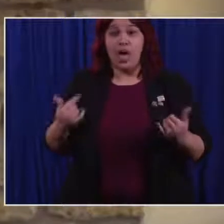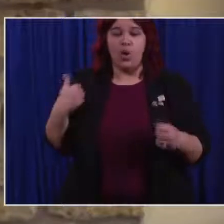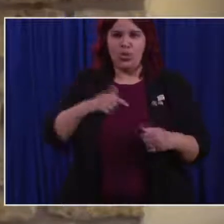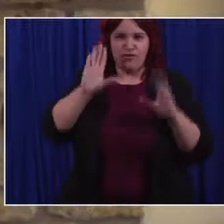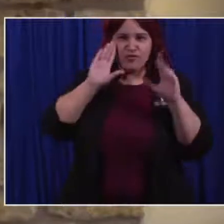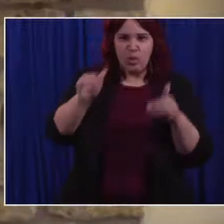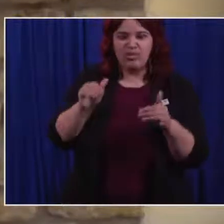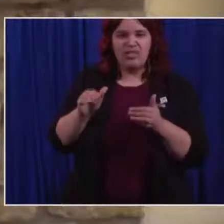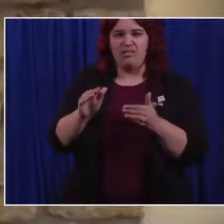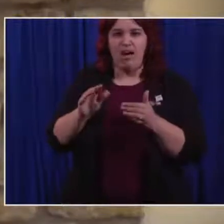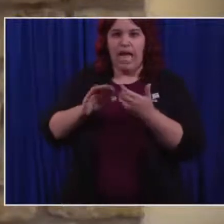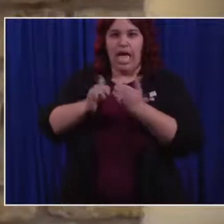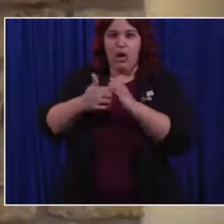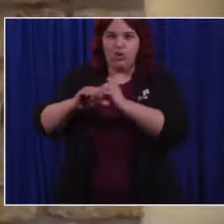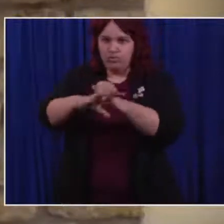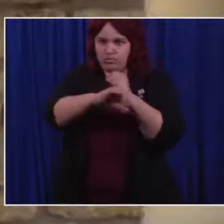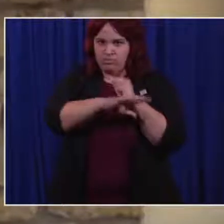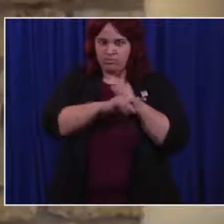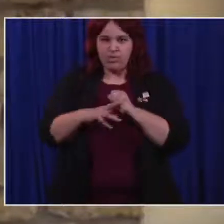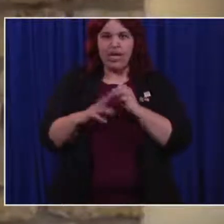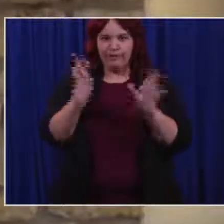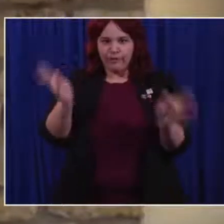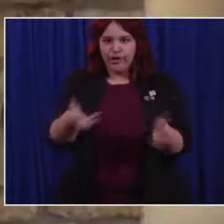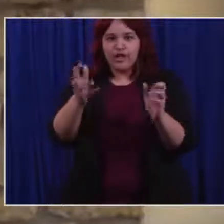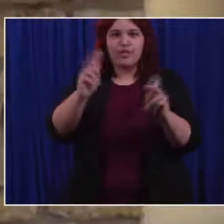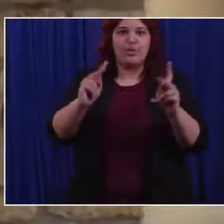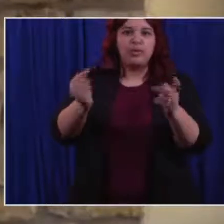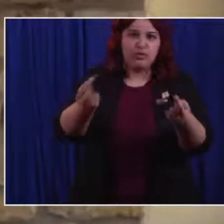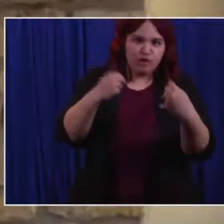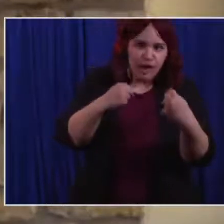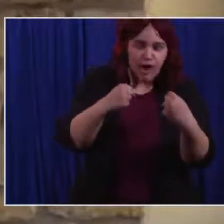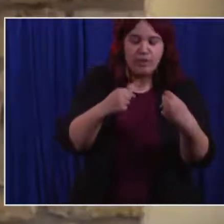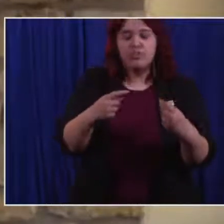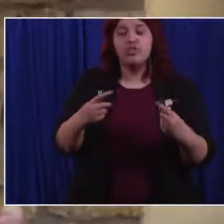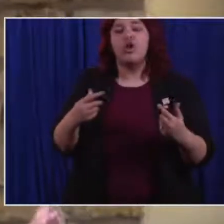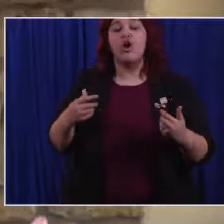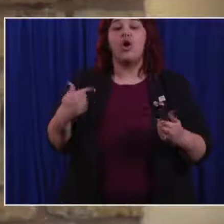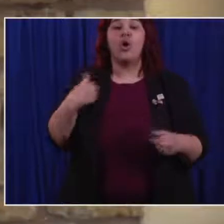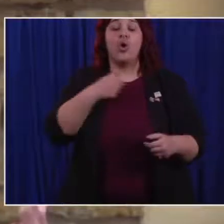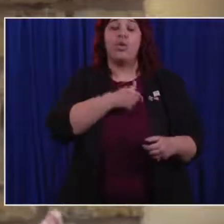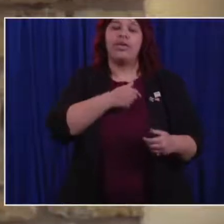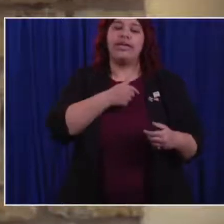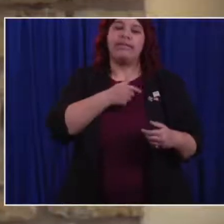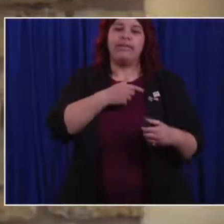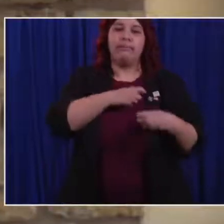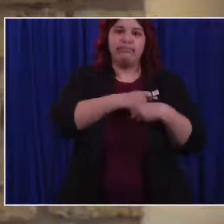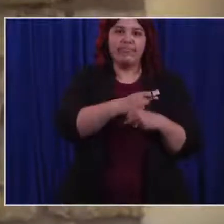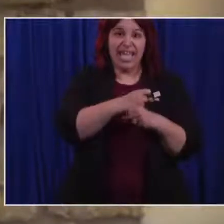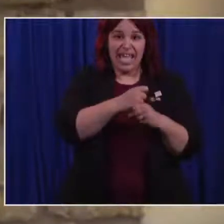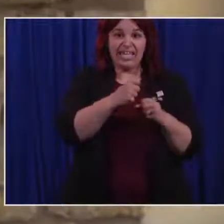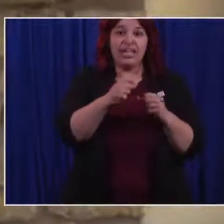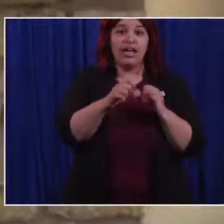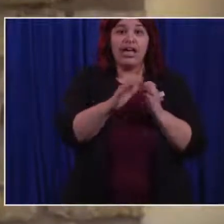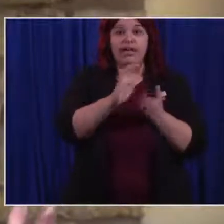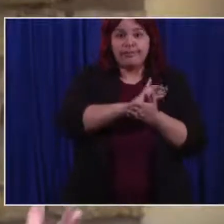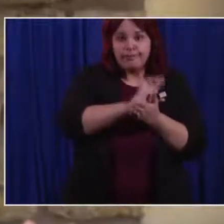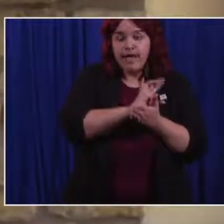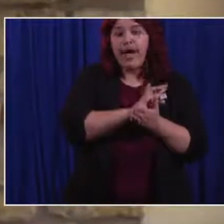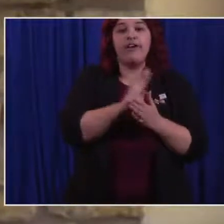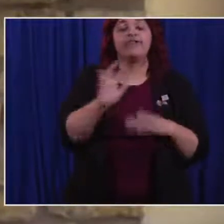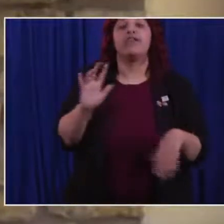with targeting different groups. So we have African-American doctors talking to African-Americans,